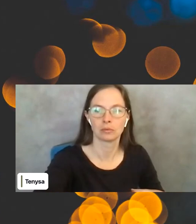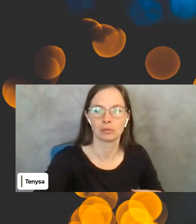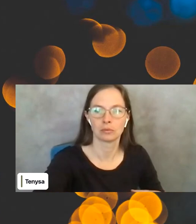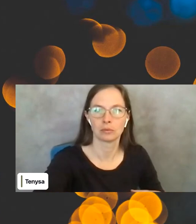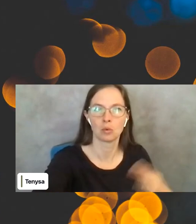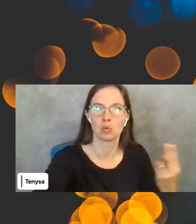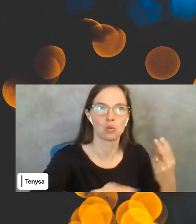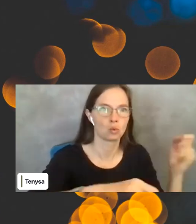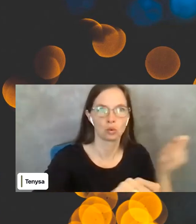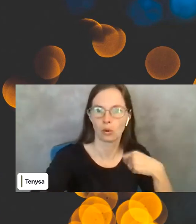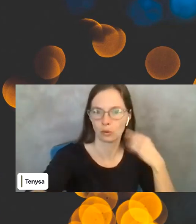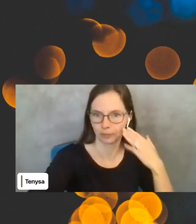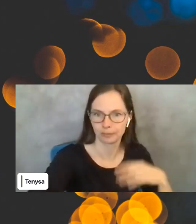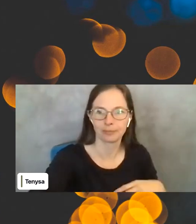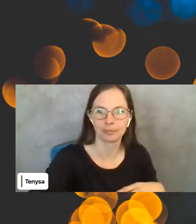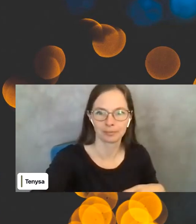using swords already.